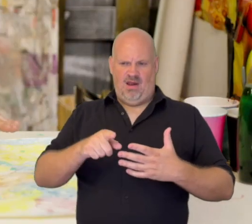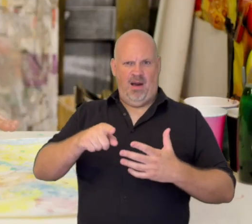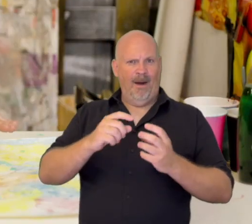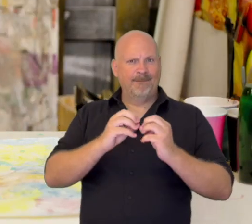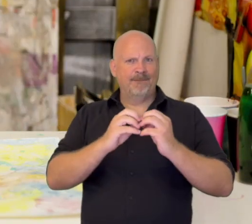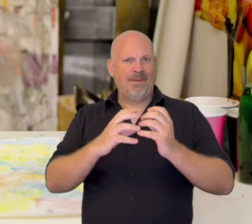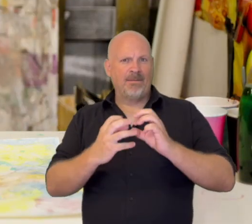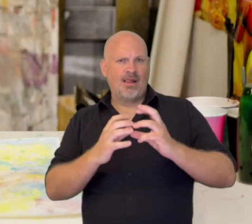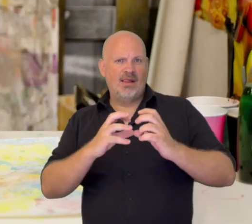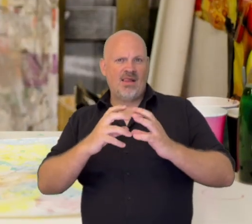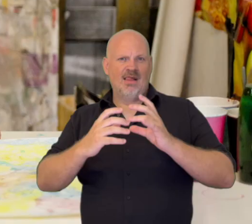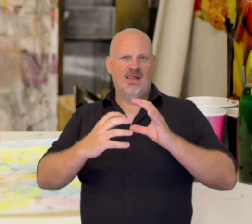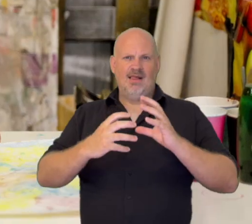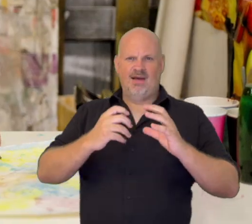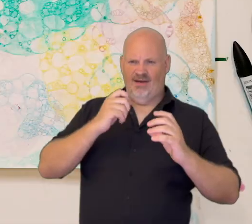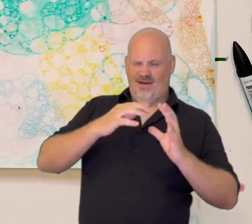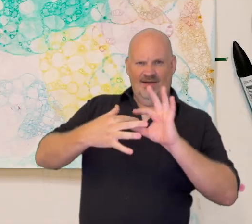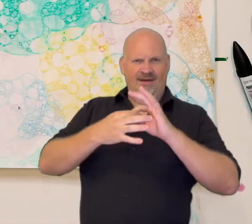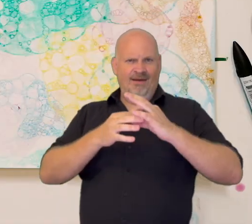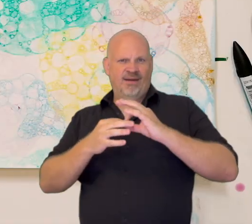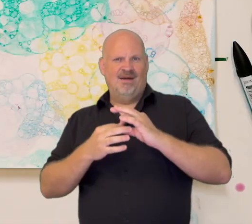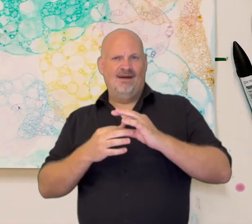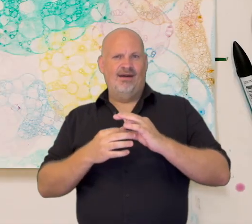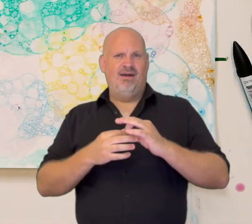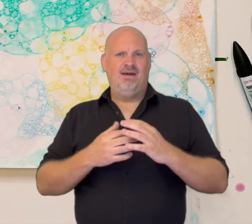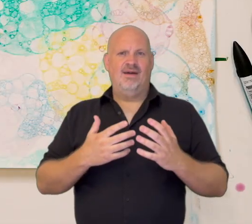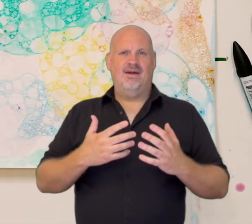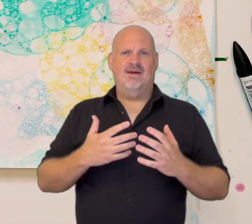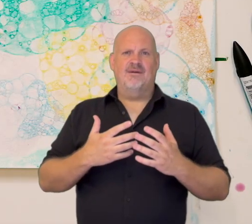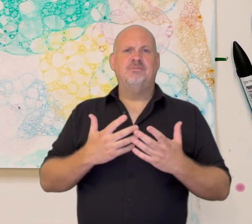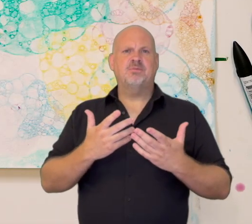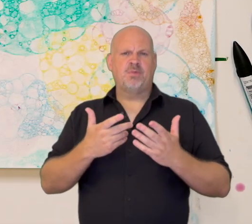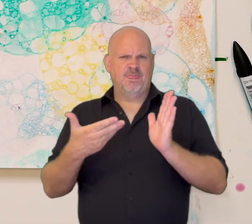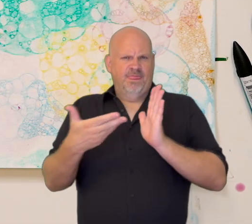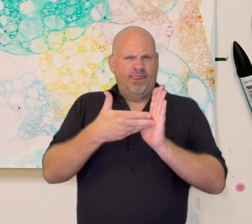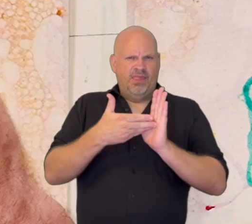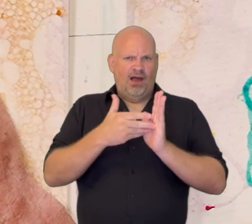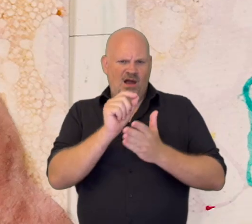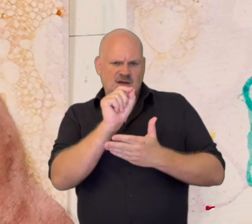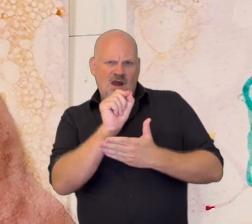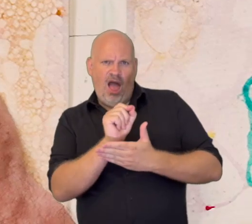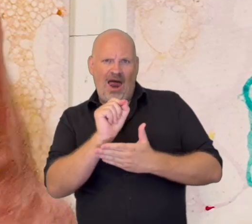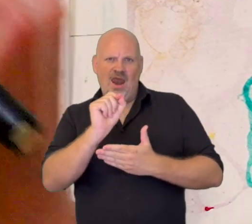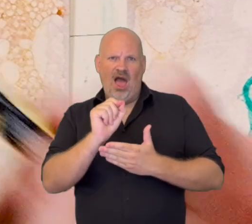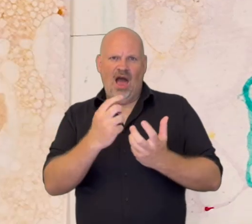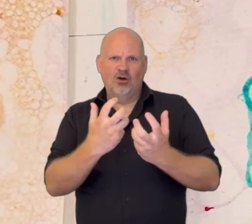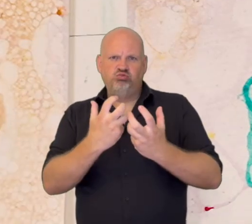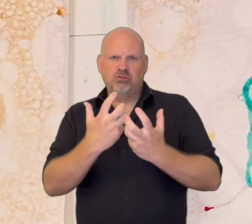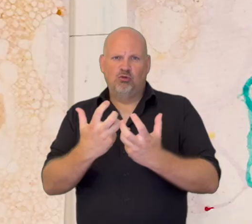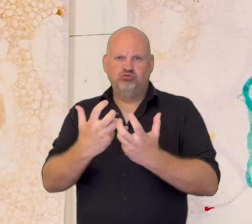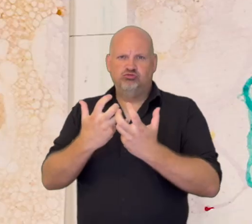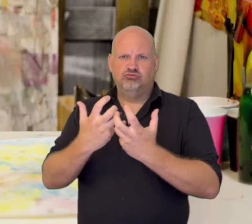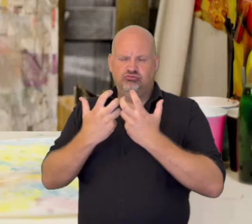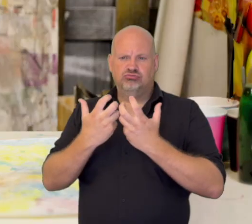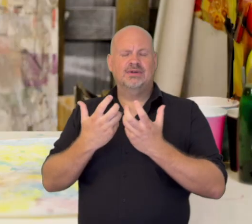of the bubbles working here, but I think by just embellishing with a couple of sharper lines, it kind of